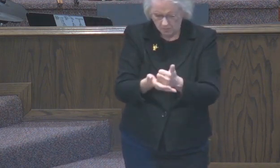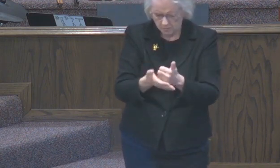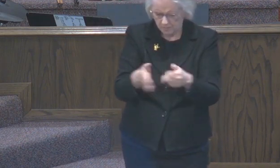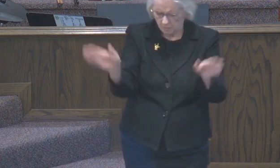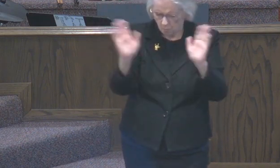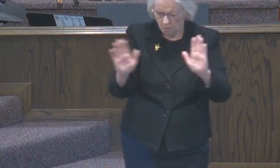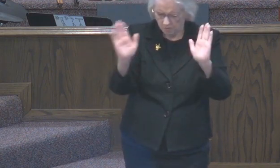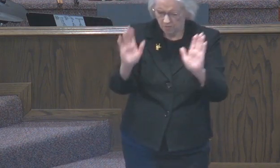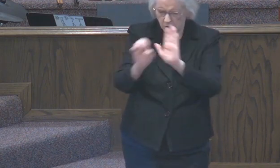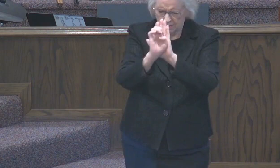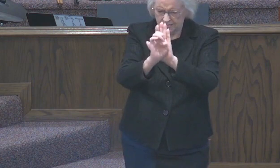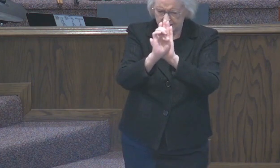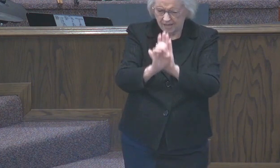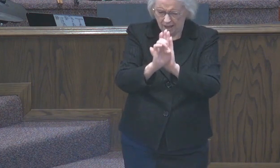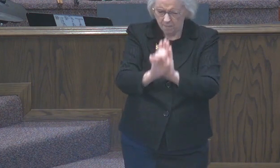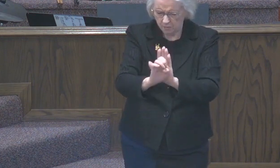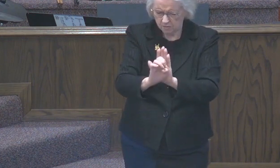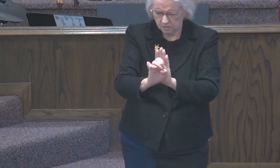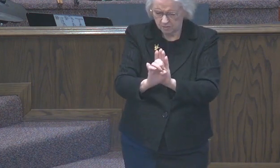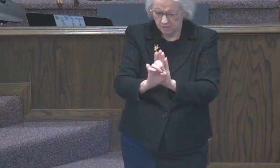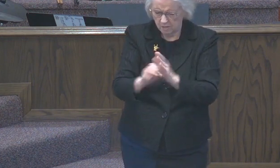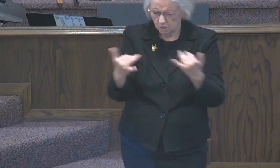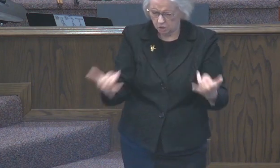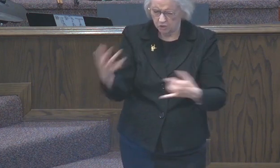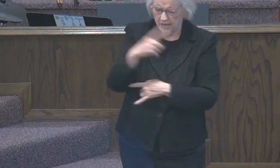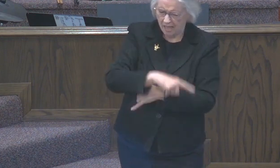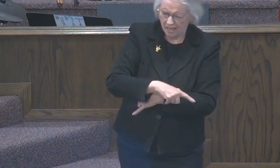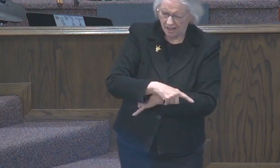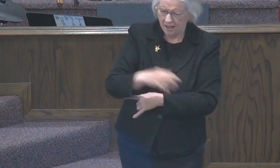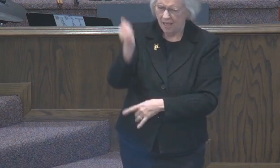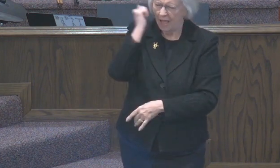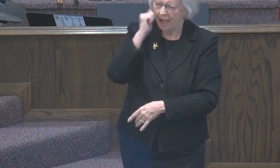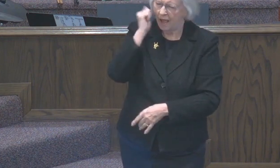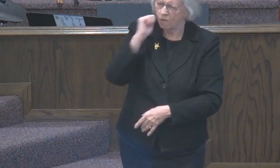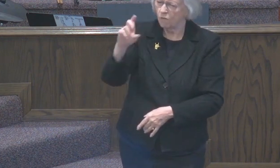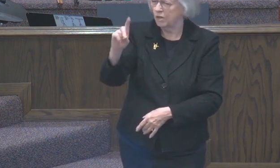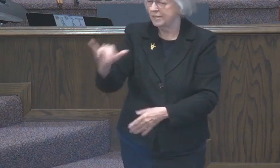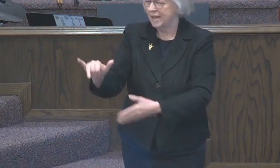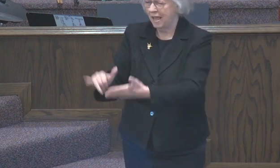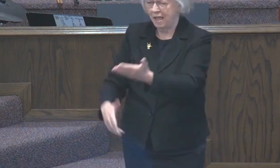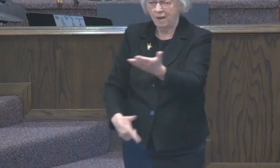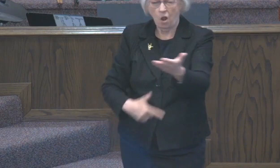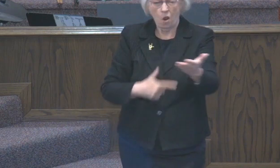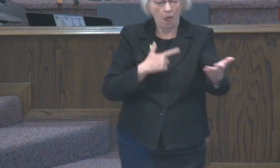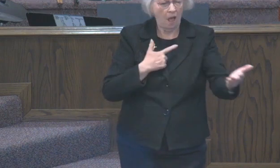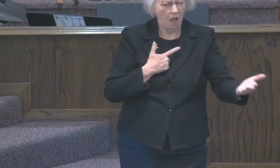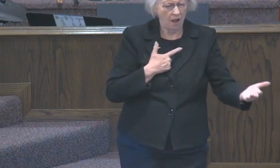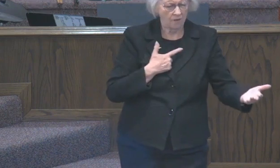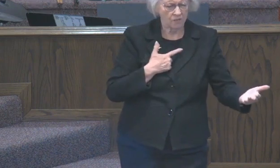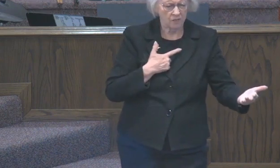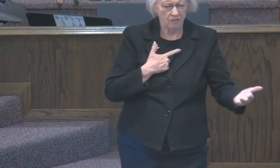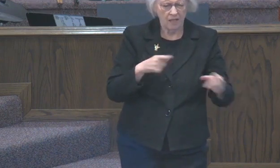And may we live out that which you've already taught us. And as we continue to go